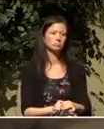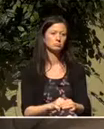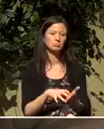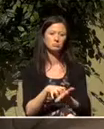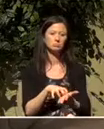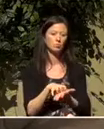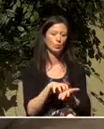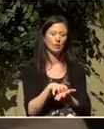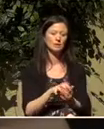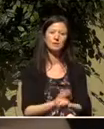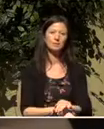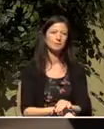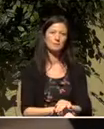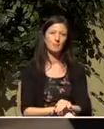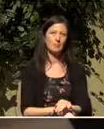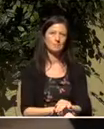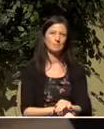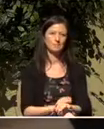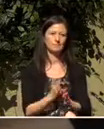Some rock.